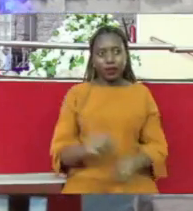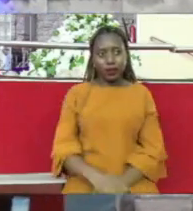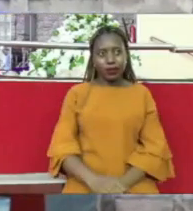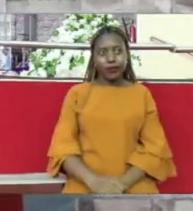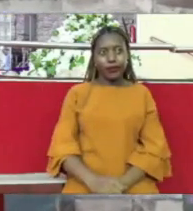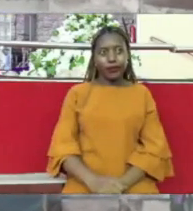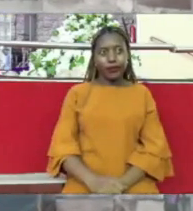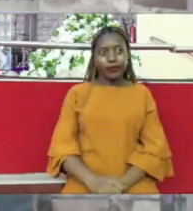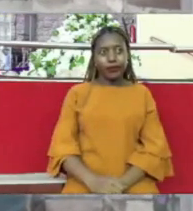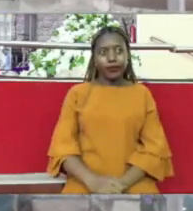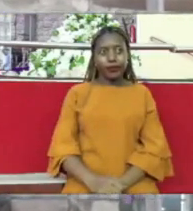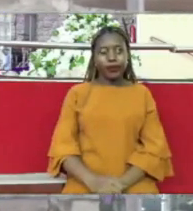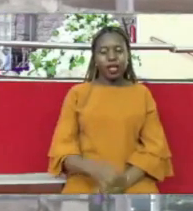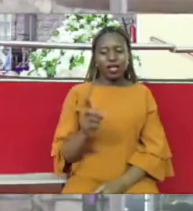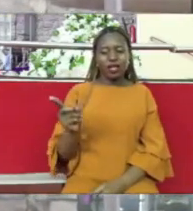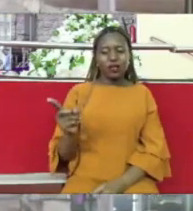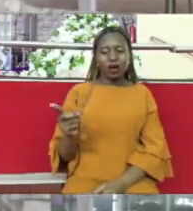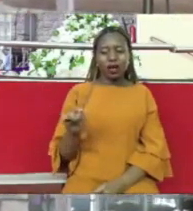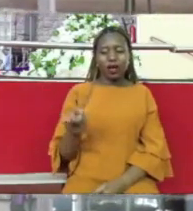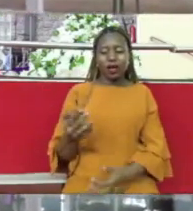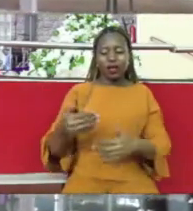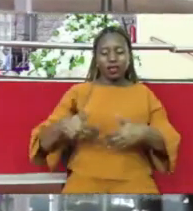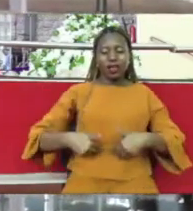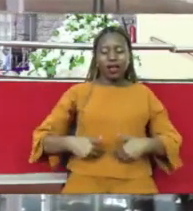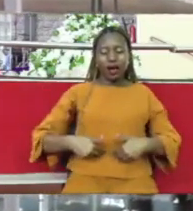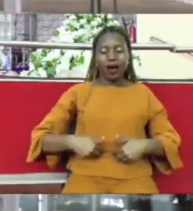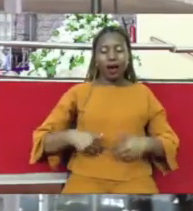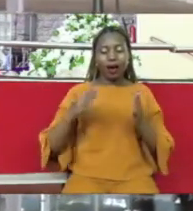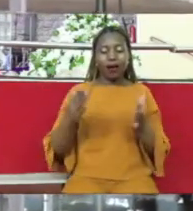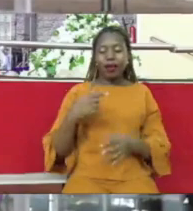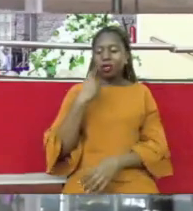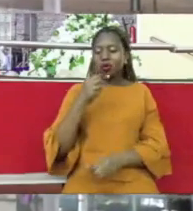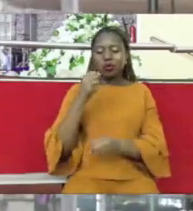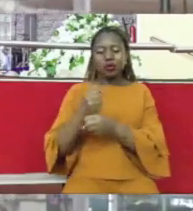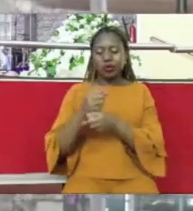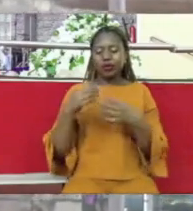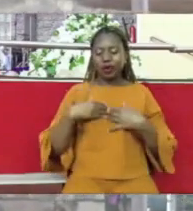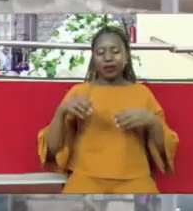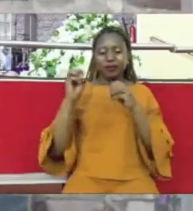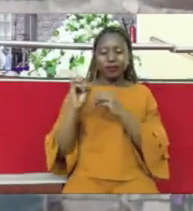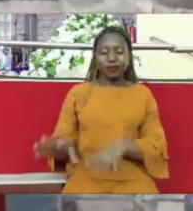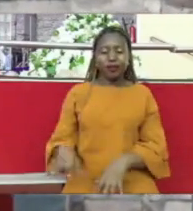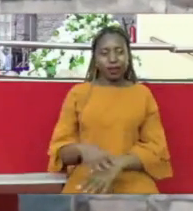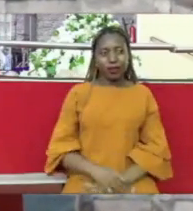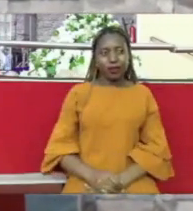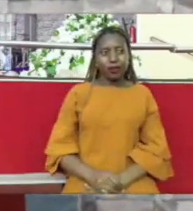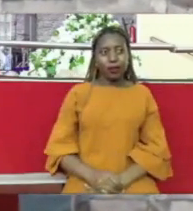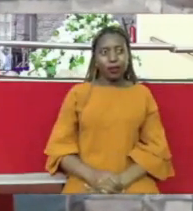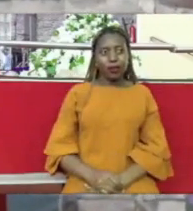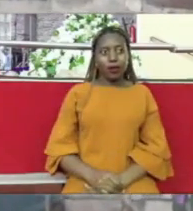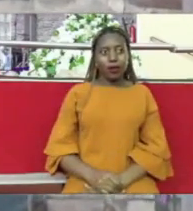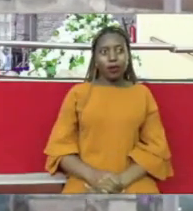huwa analifanya. That jobless young person of so and so. Yule kijana ambaye hana kazi wa fulani. As if you do not have